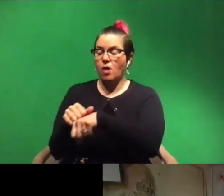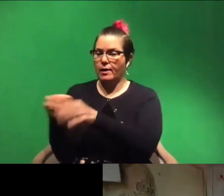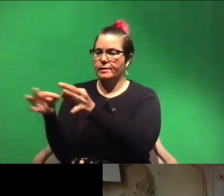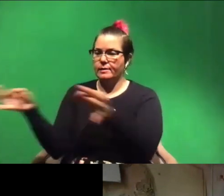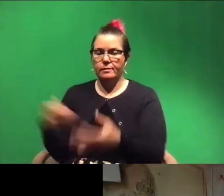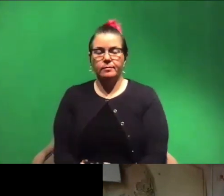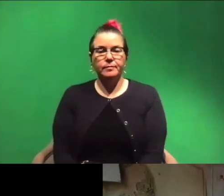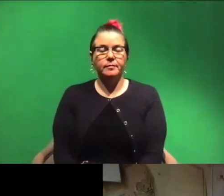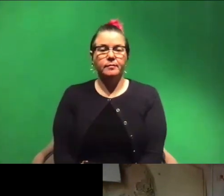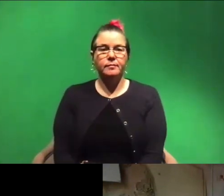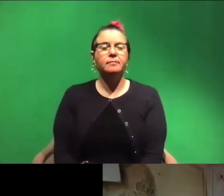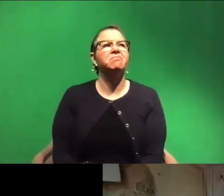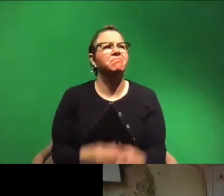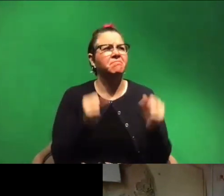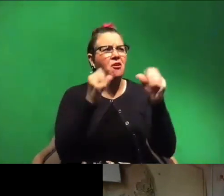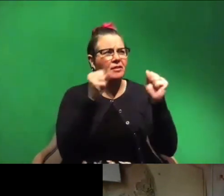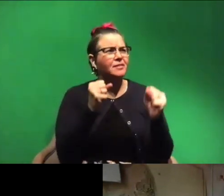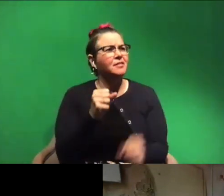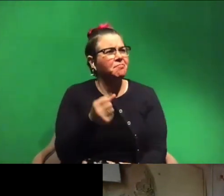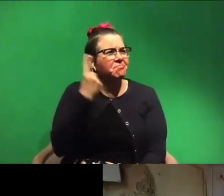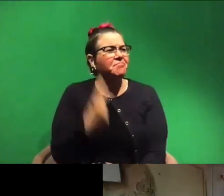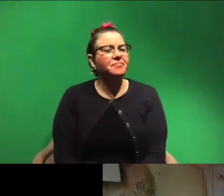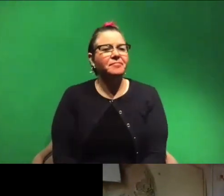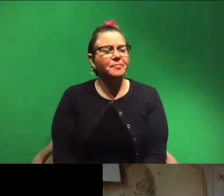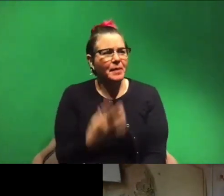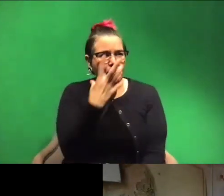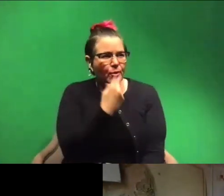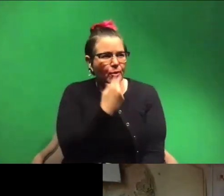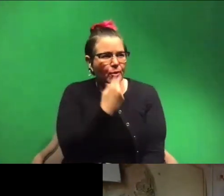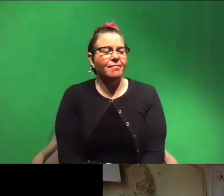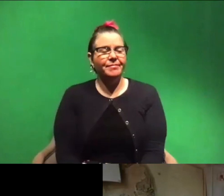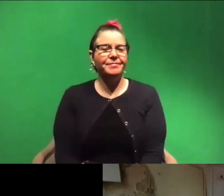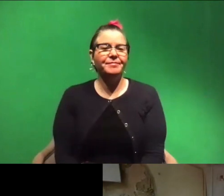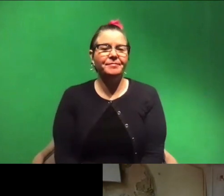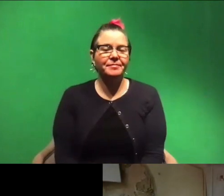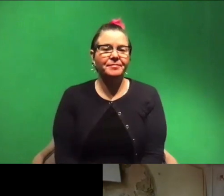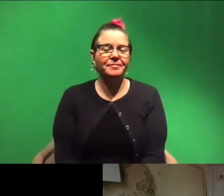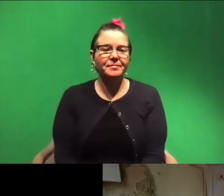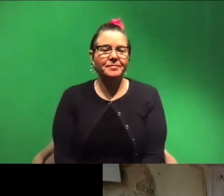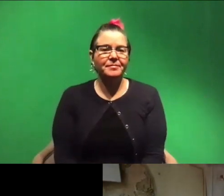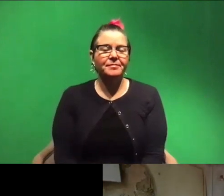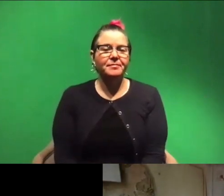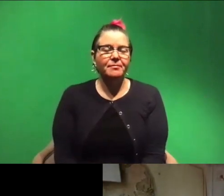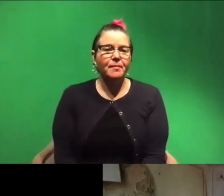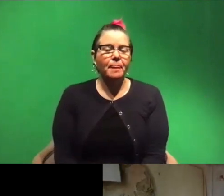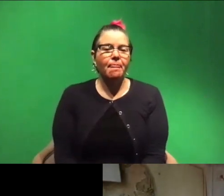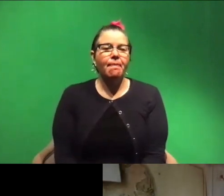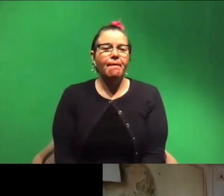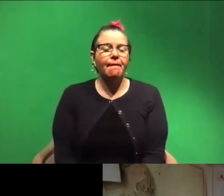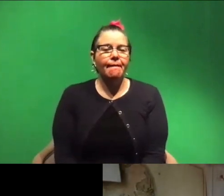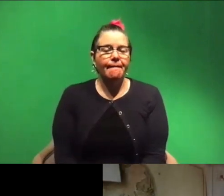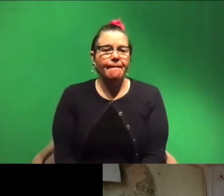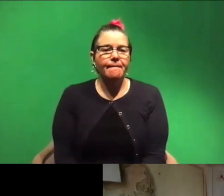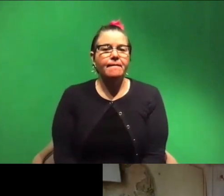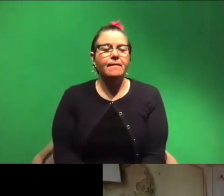sentence. Awesome. Okay. That's a beautiful way of describing that. Great. Okay.